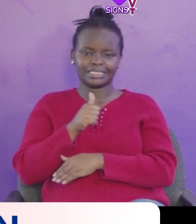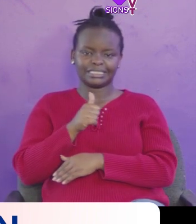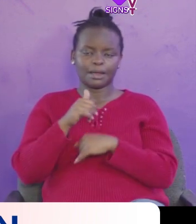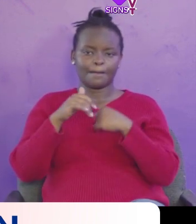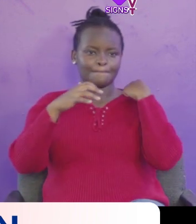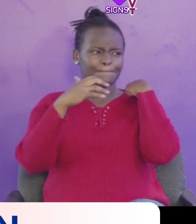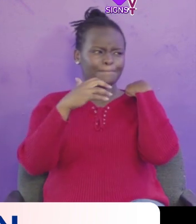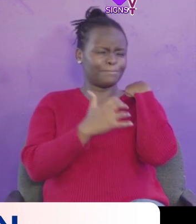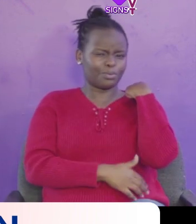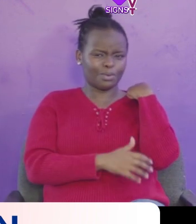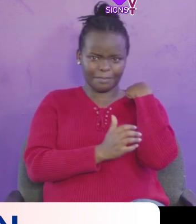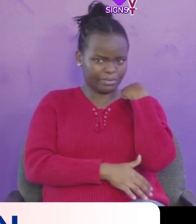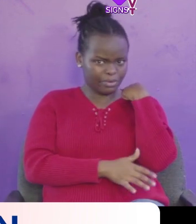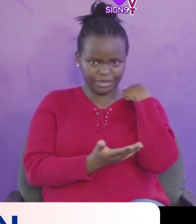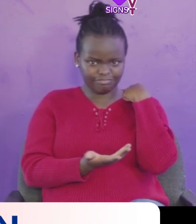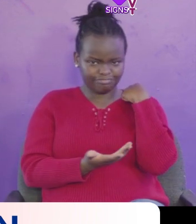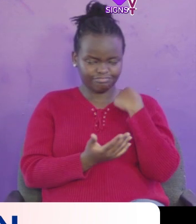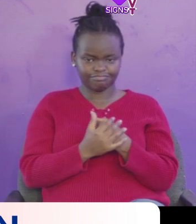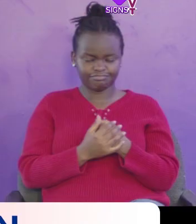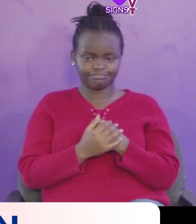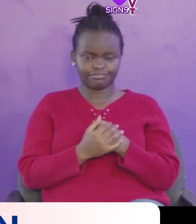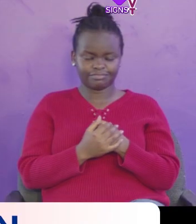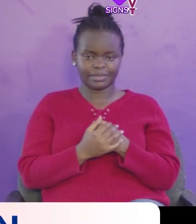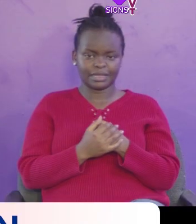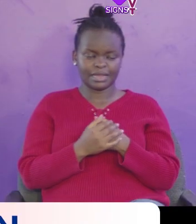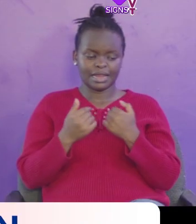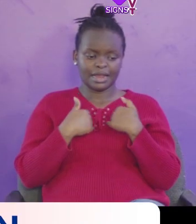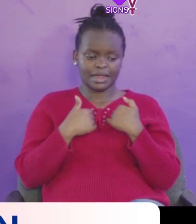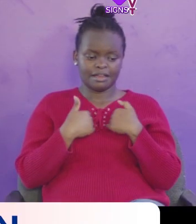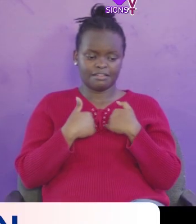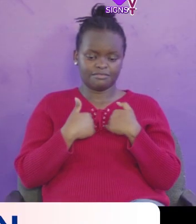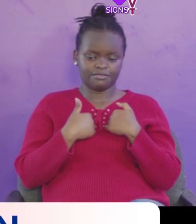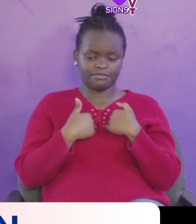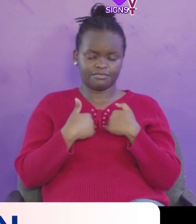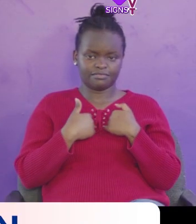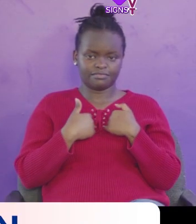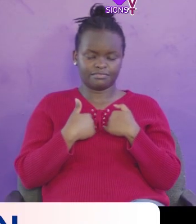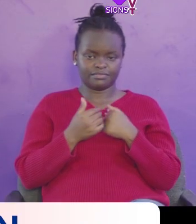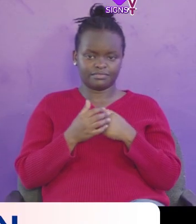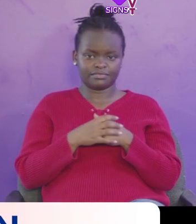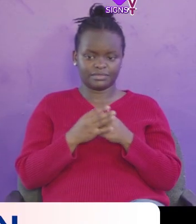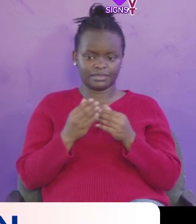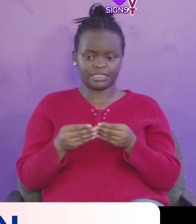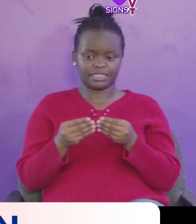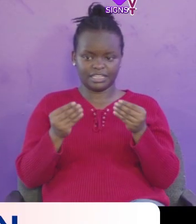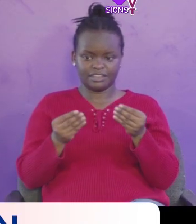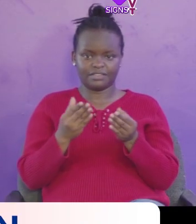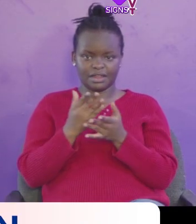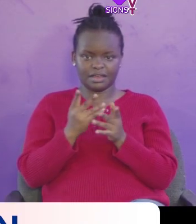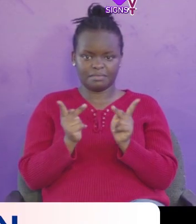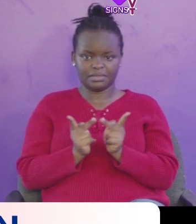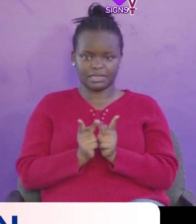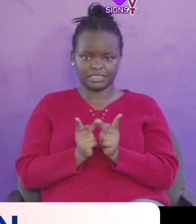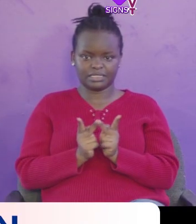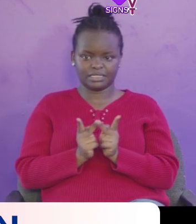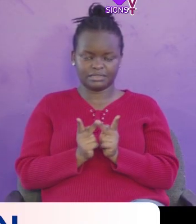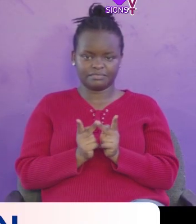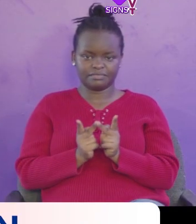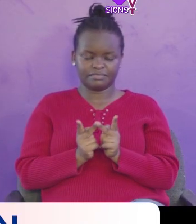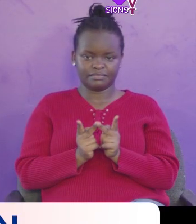Dalmas has the opportunity to welcome people to affordable houses because he has been given a slot. So Dalmas will